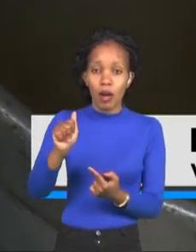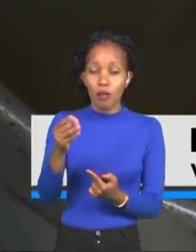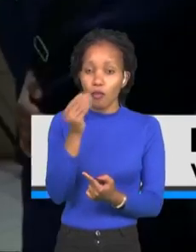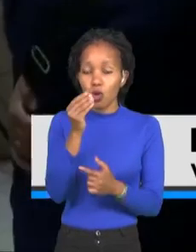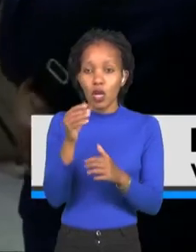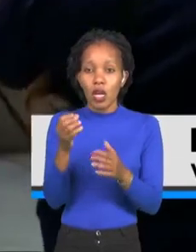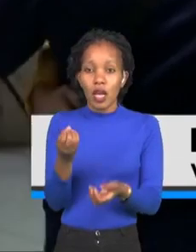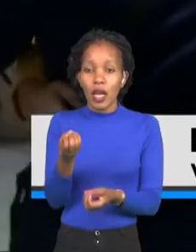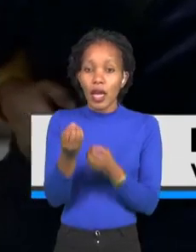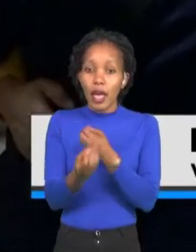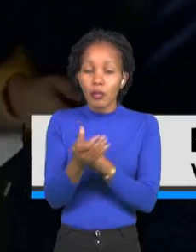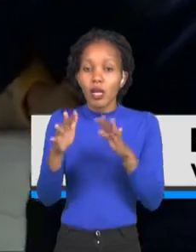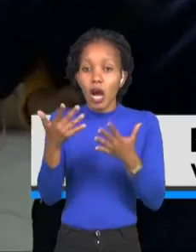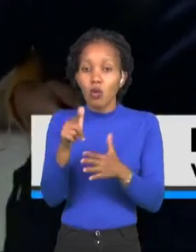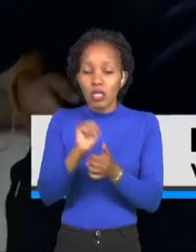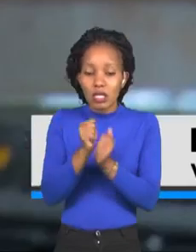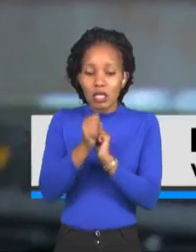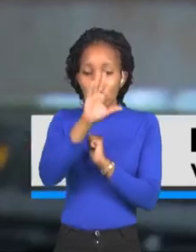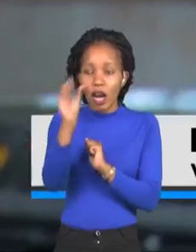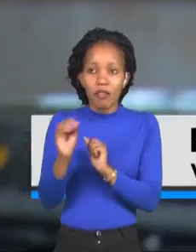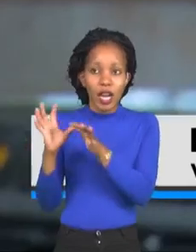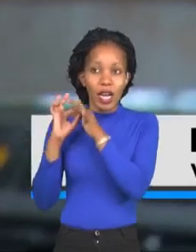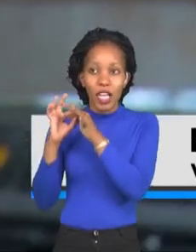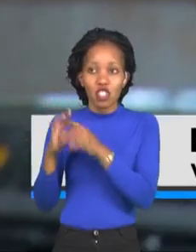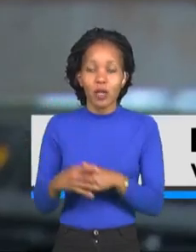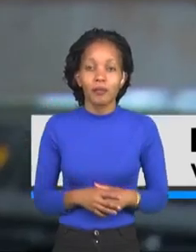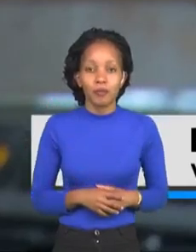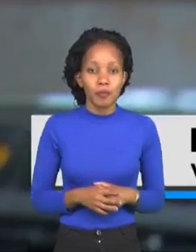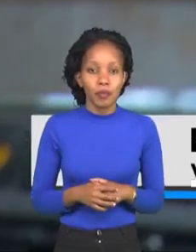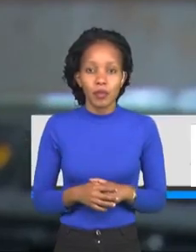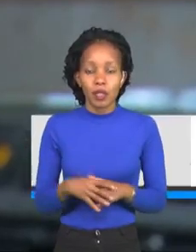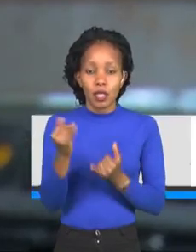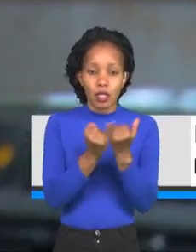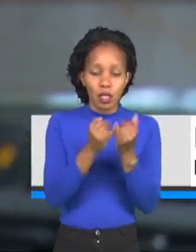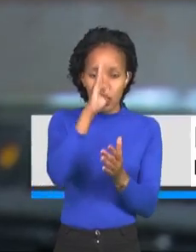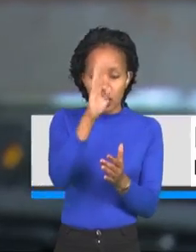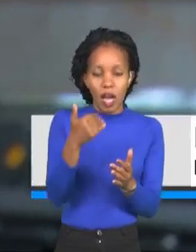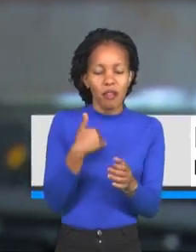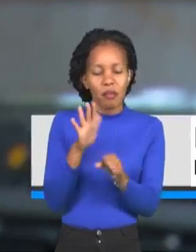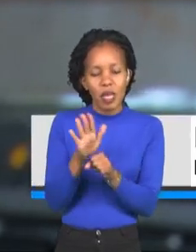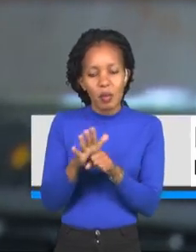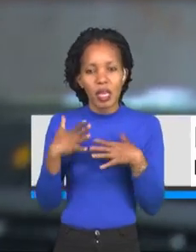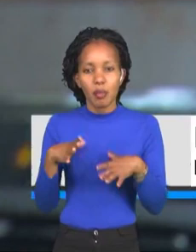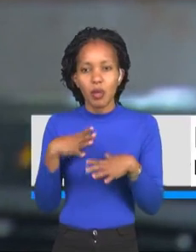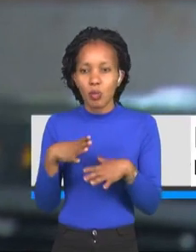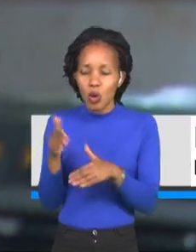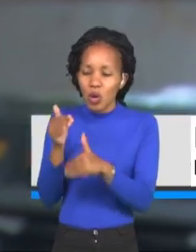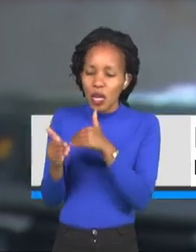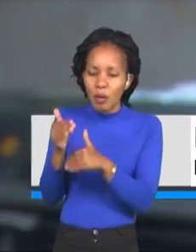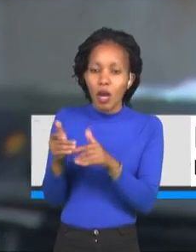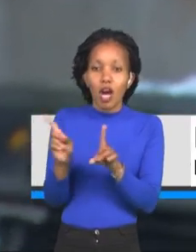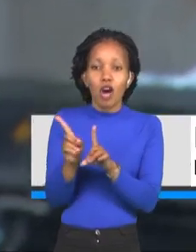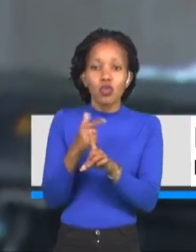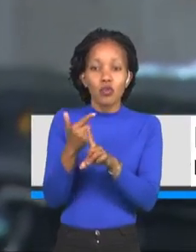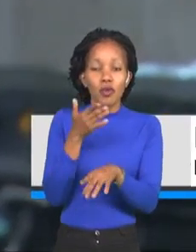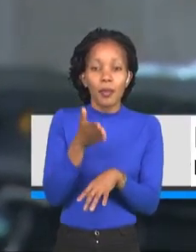the bar helps transmit the African culture. Saturdays and Sundays, we have many people from outside the neighborhood and also